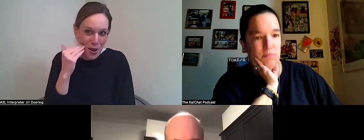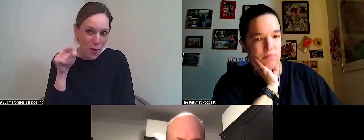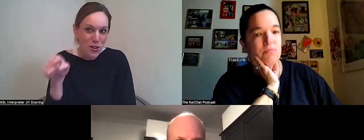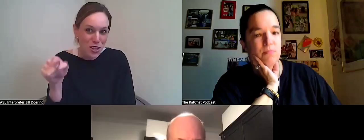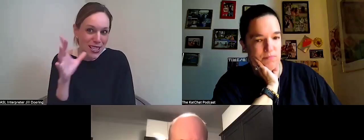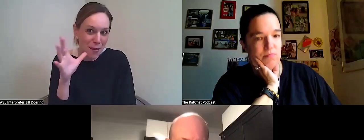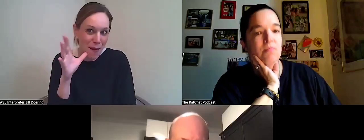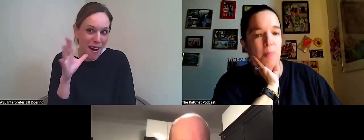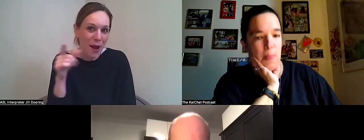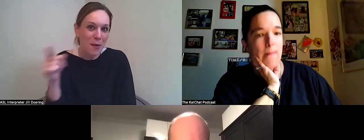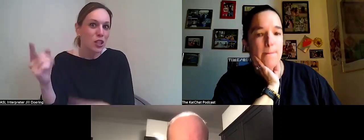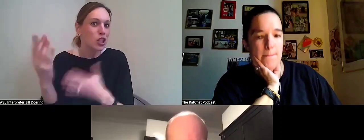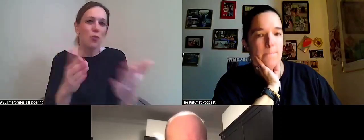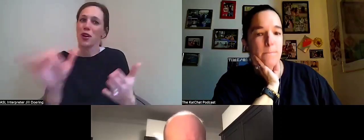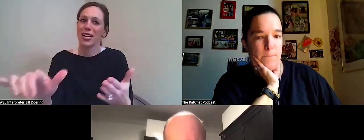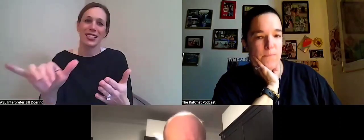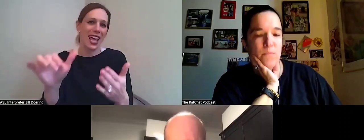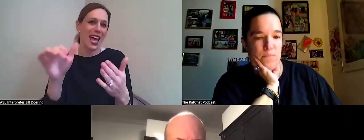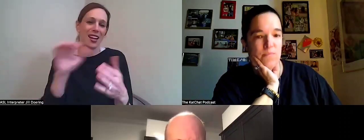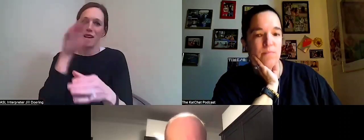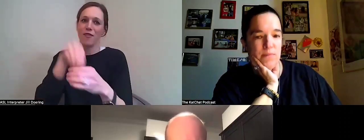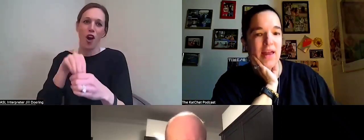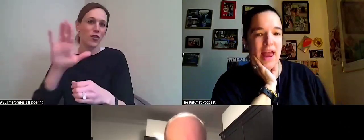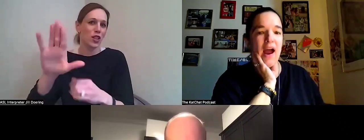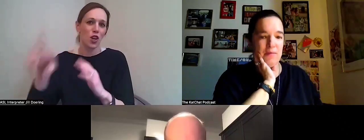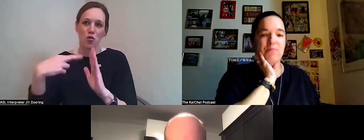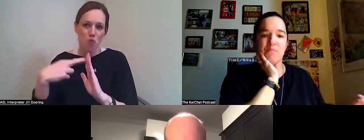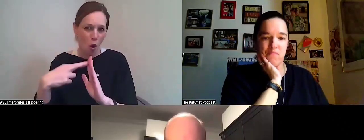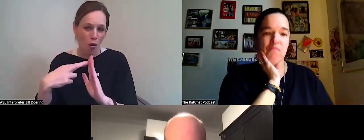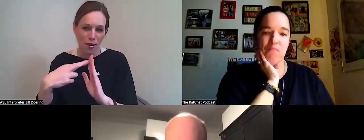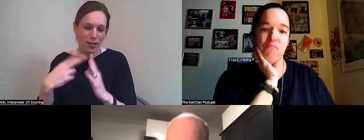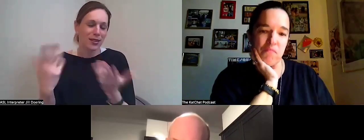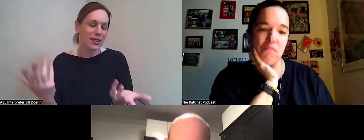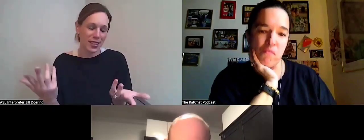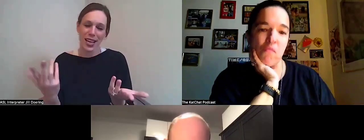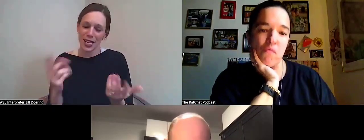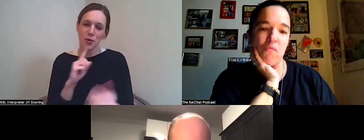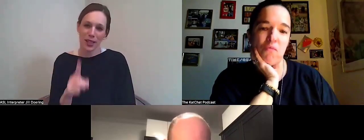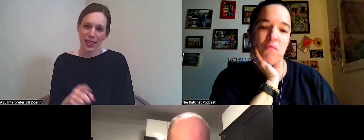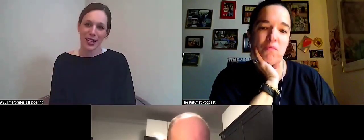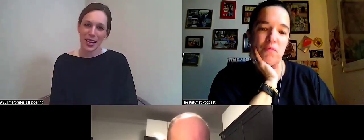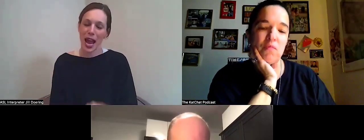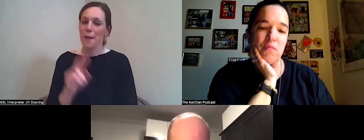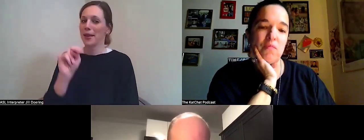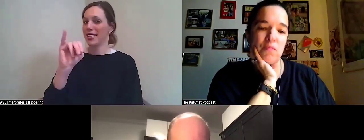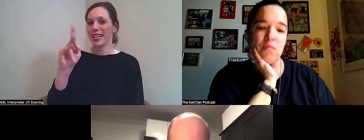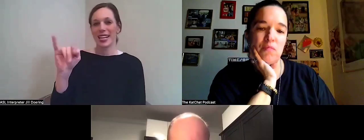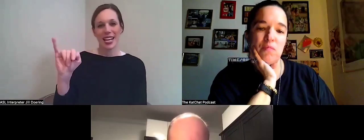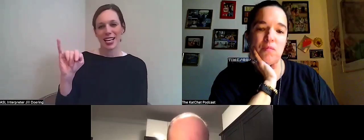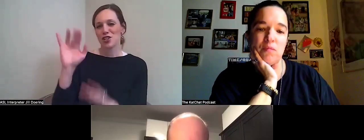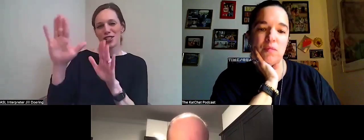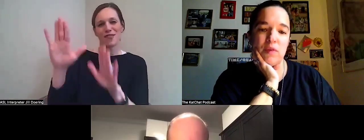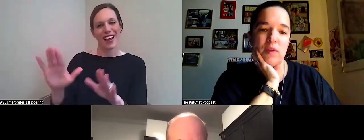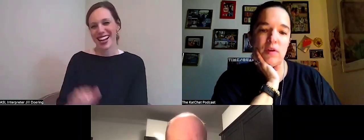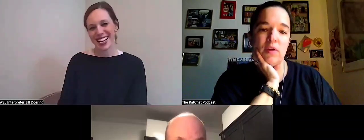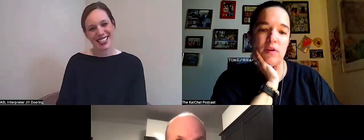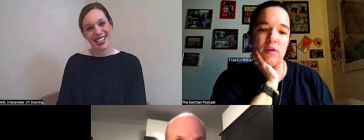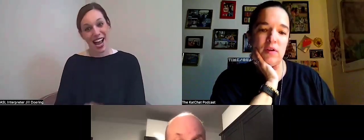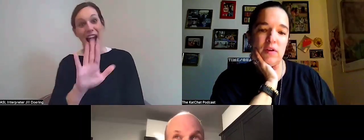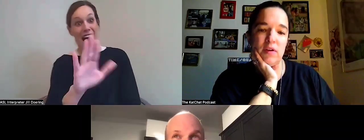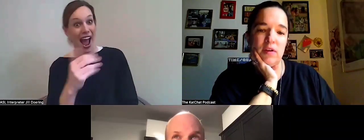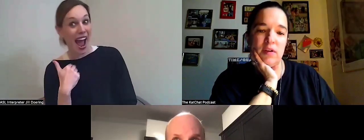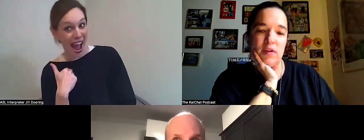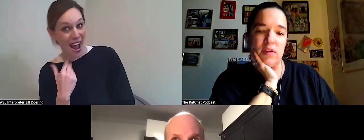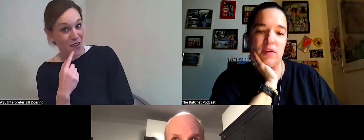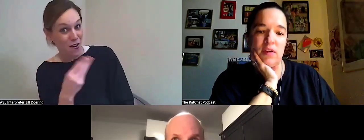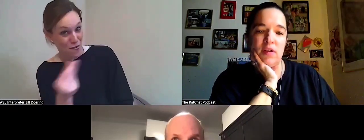to these roles when she plays these roles. It's yeah, yeah, it's Nikki's fantastic. I have a